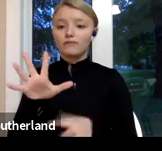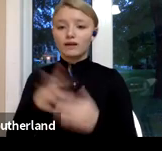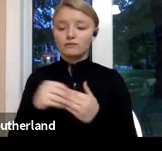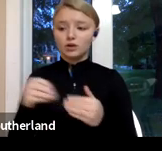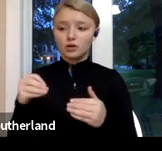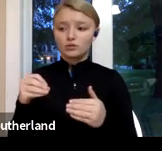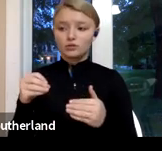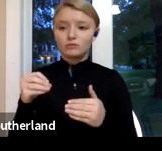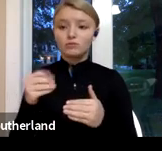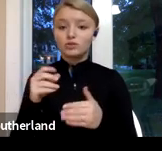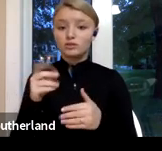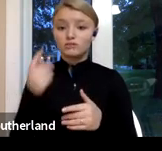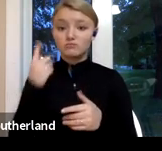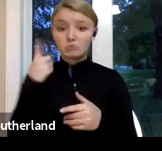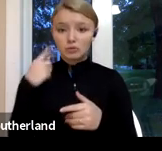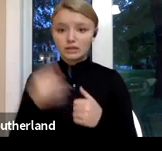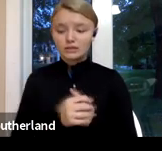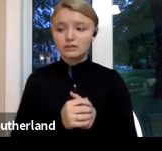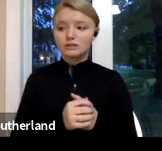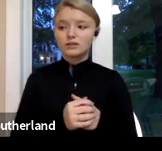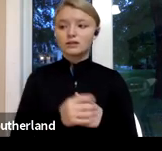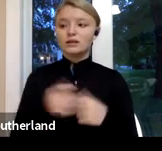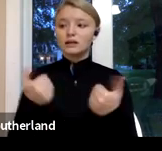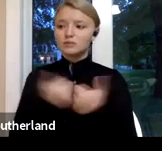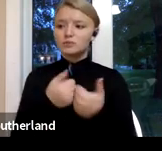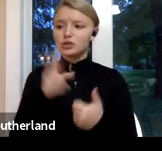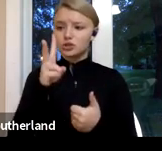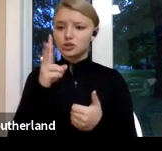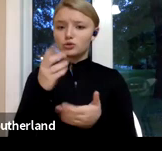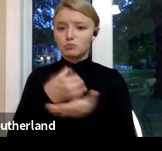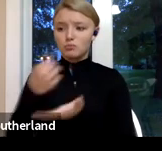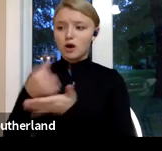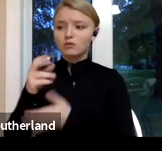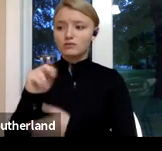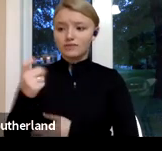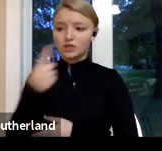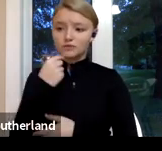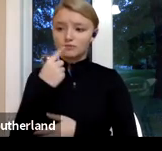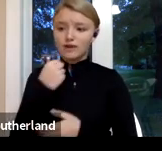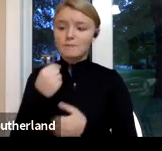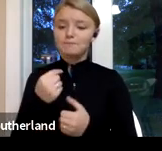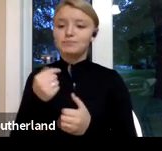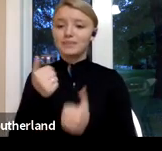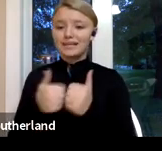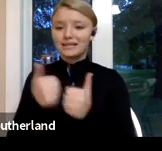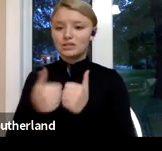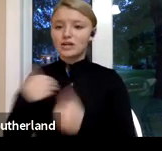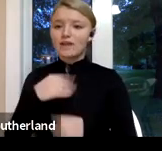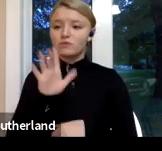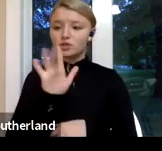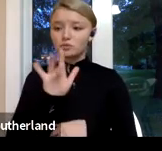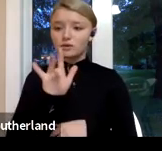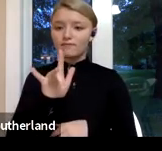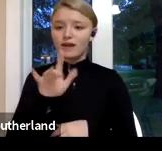unreal. It comes with 2 big bottles of Ningxia Red. Those have 25 one-ounce